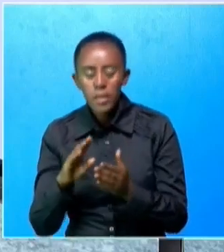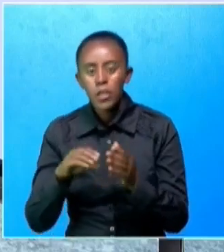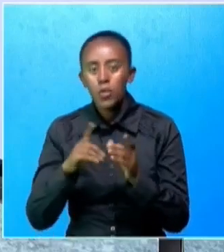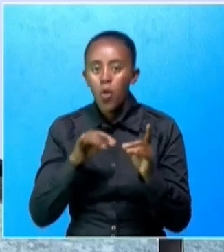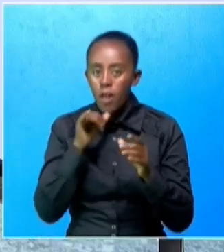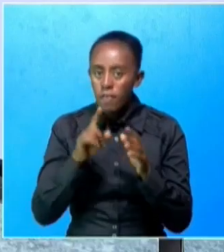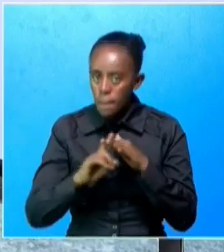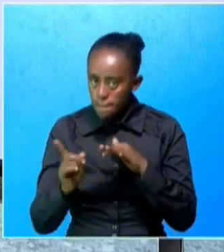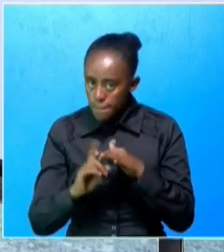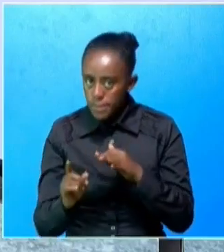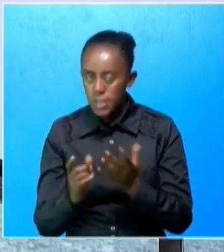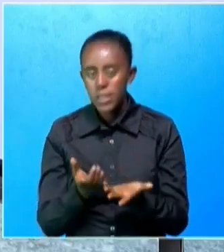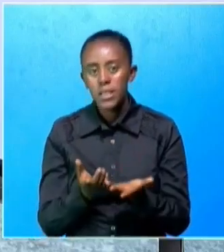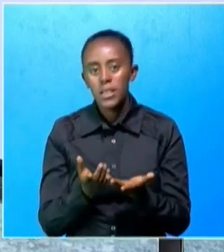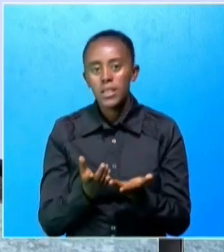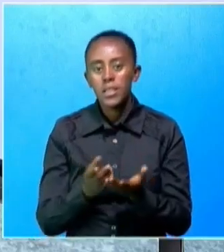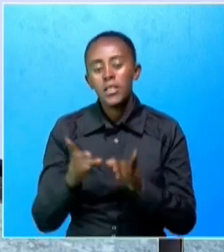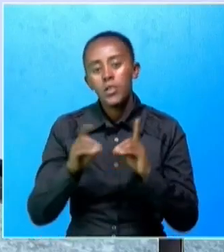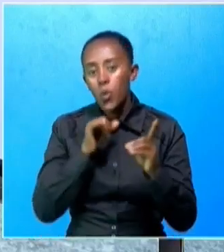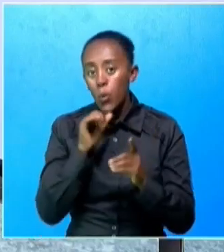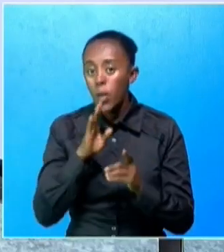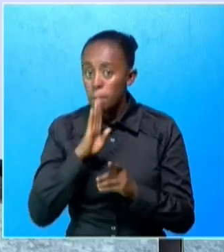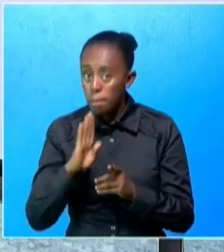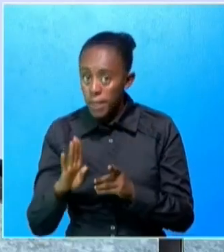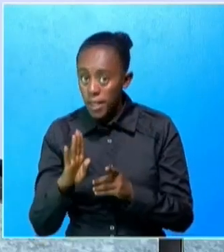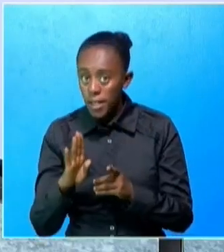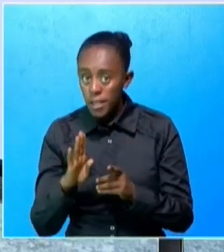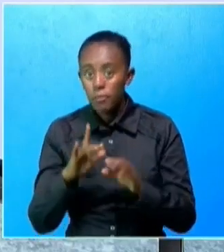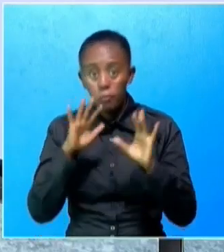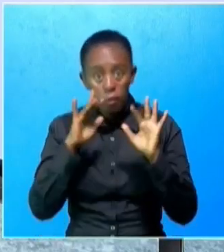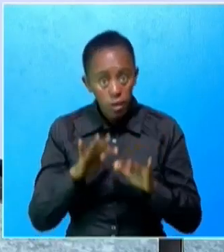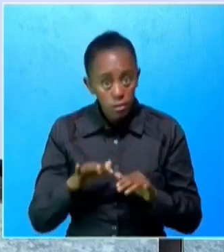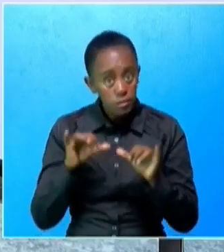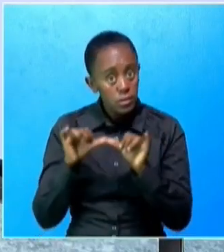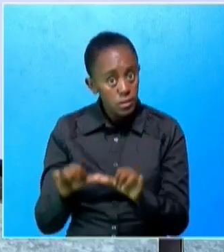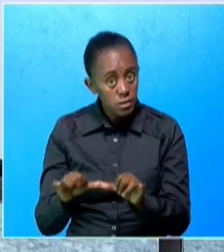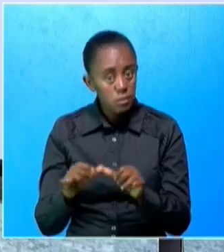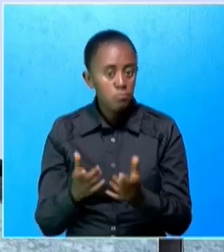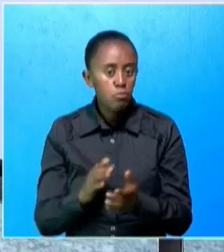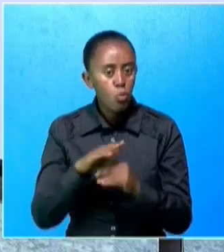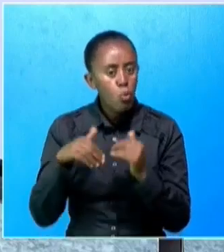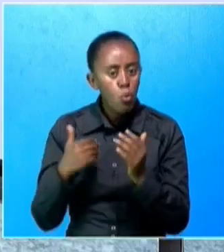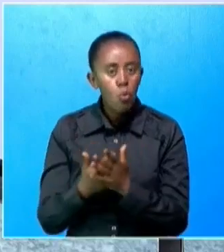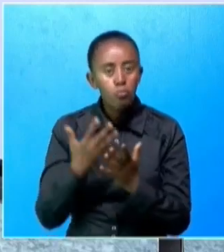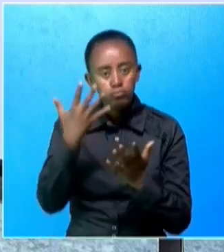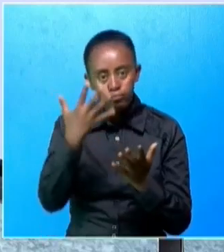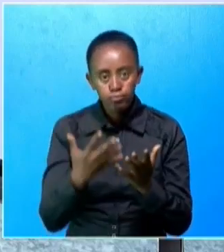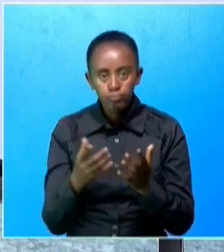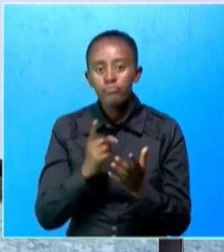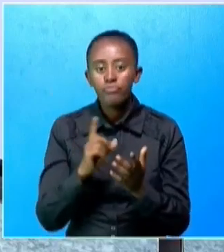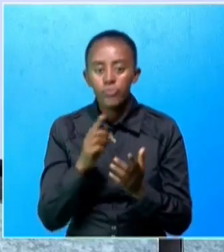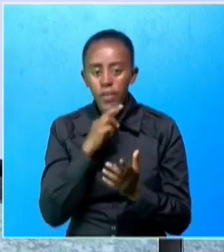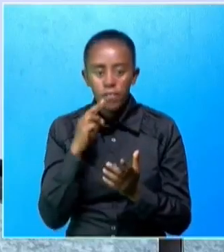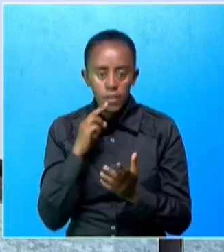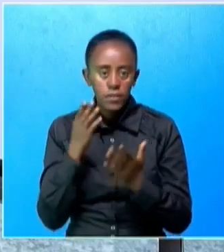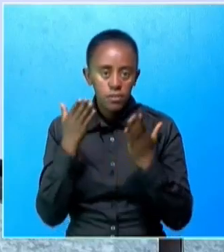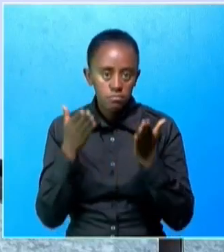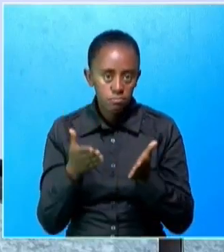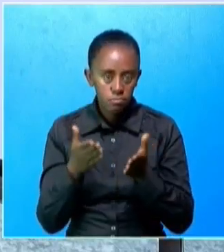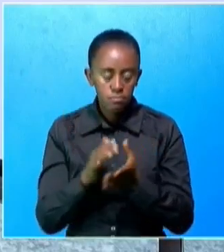miss. Eat, fill. Don't do and be. Rain and stay. That all belong to the verbs, performance. That means